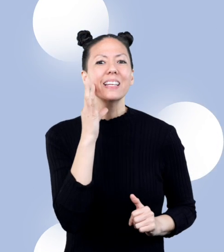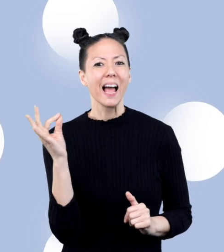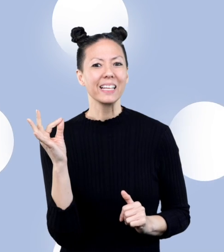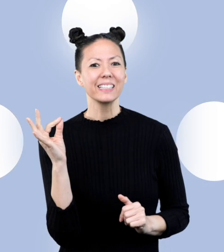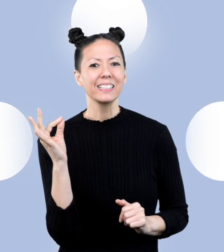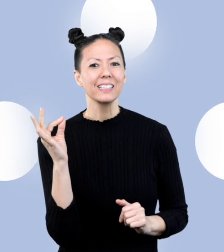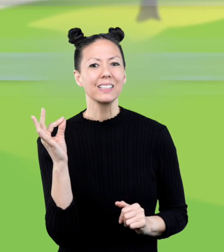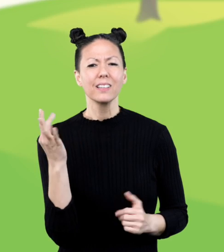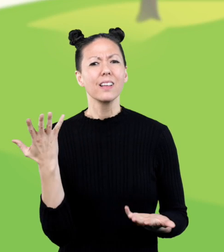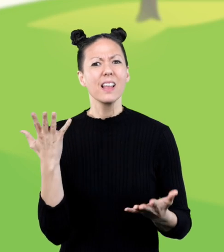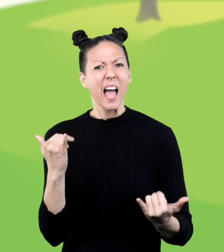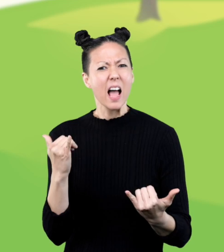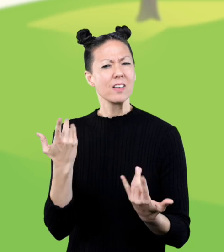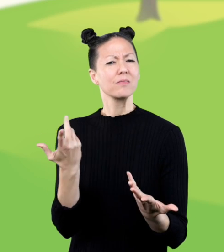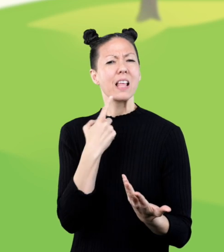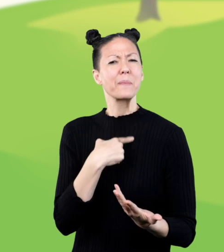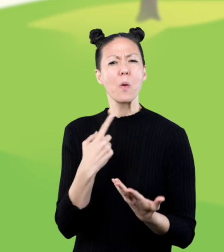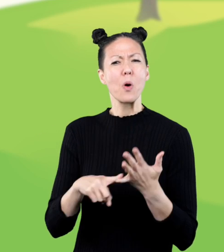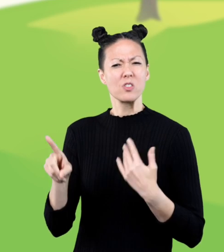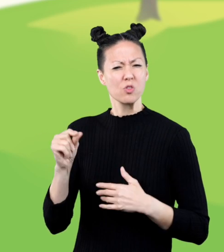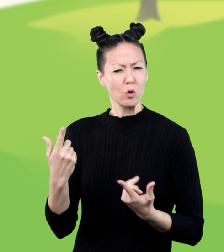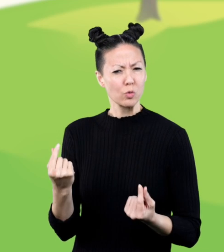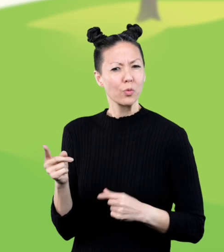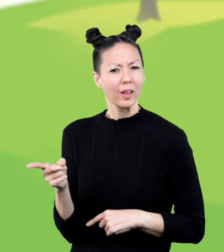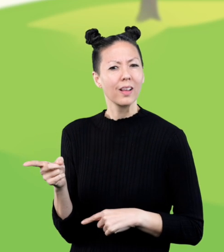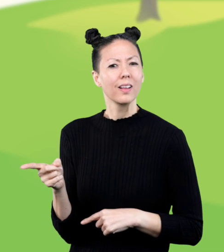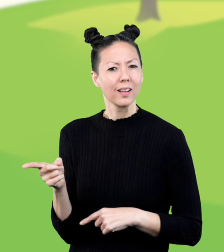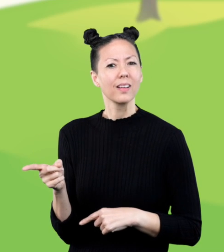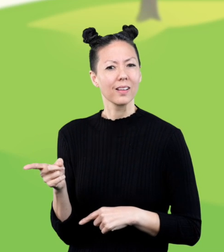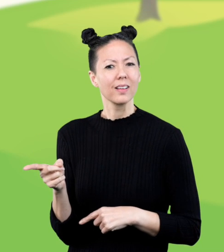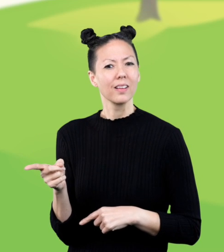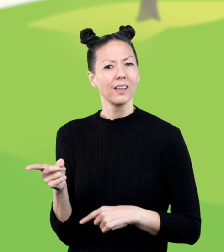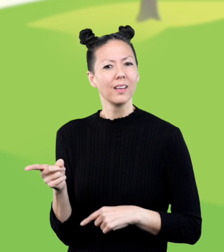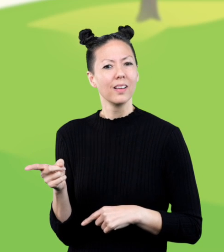cat. So, what is the dog doing?